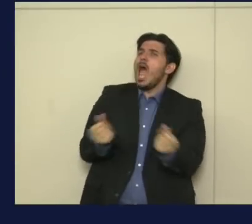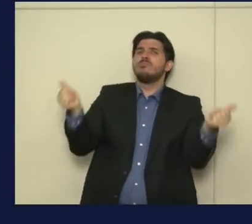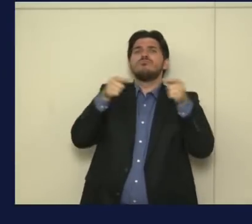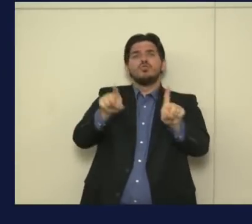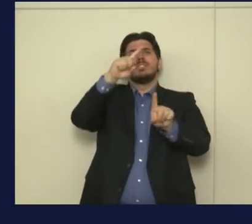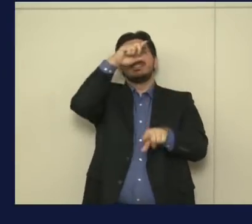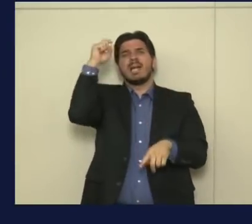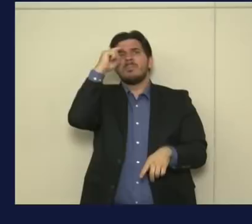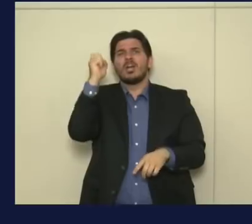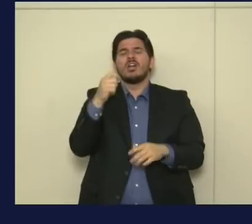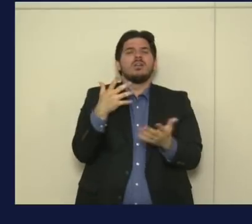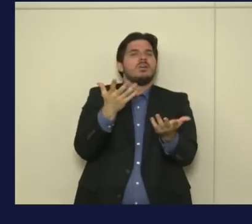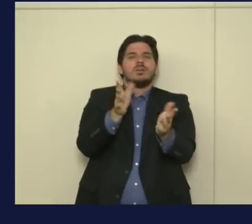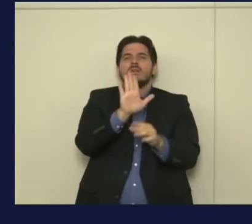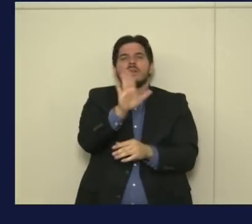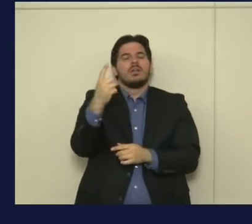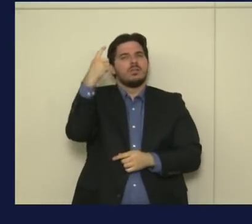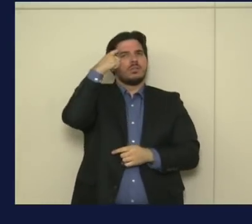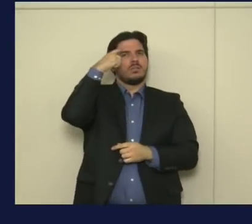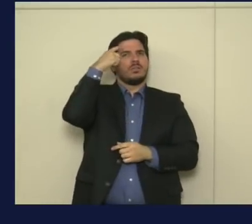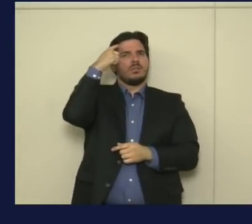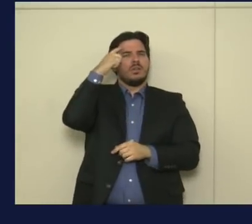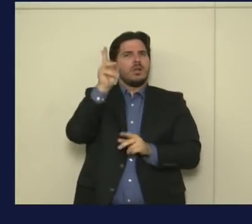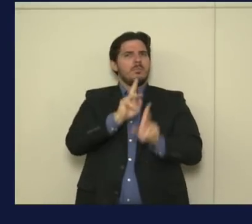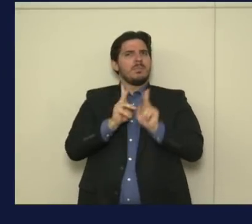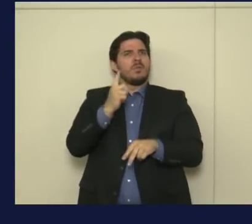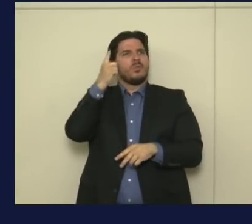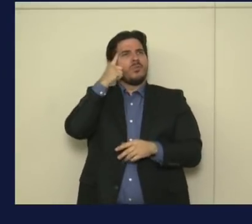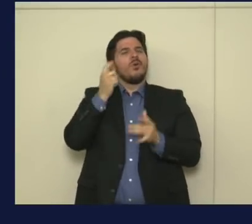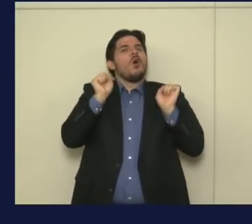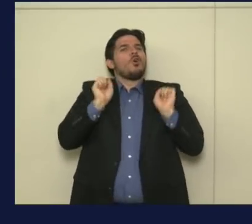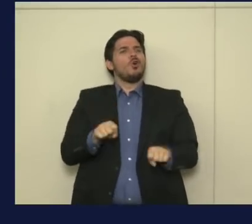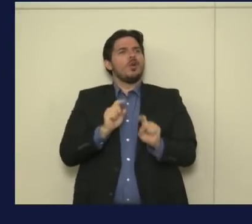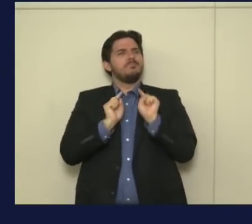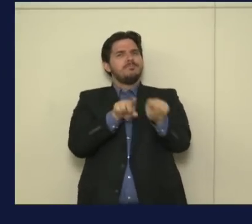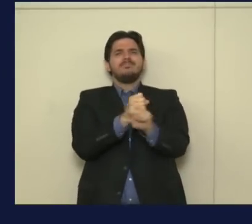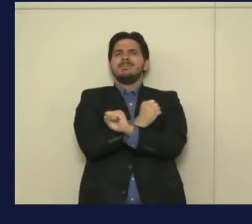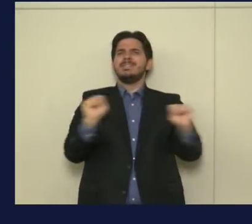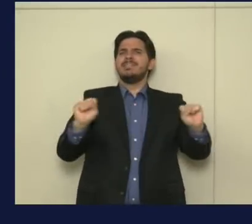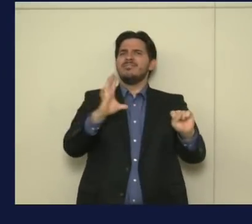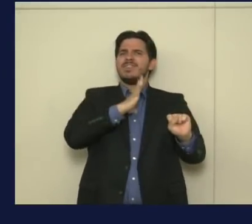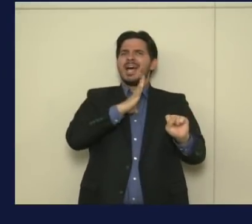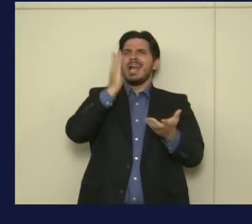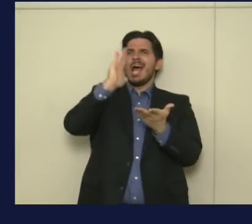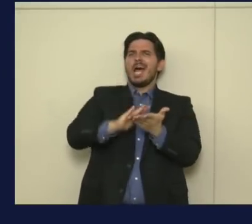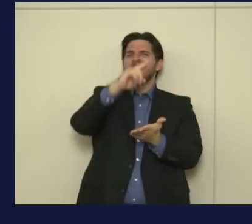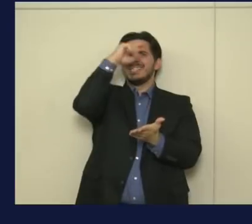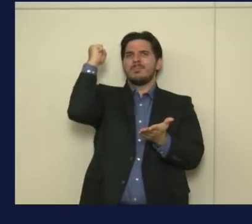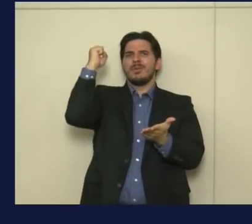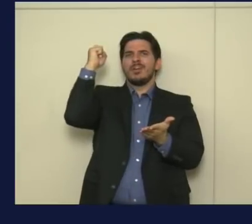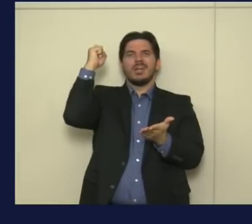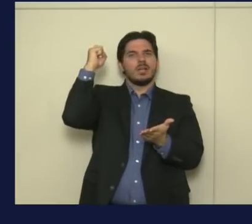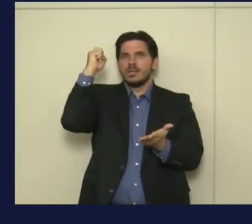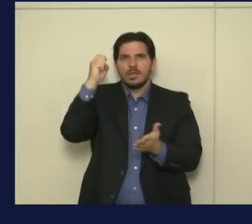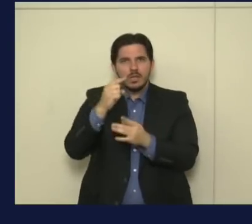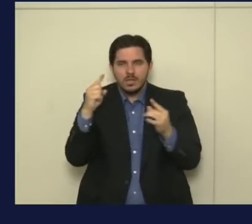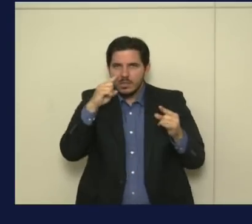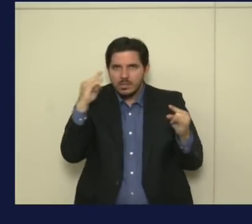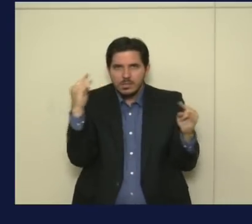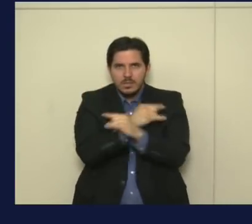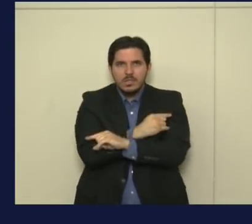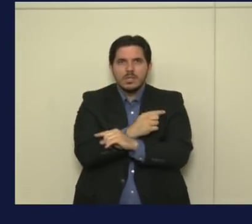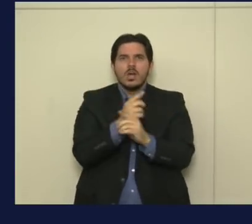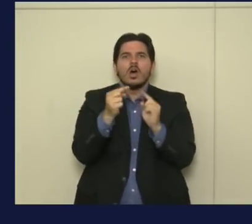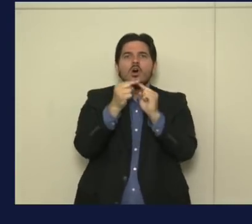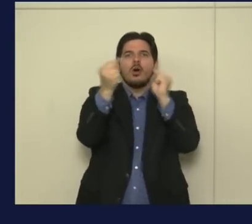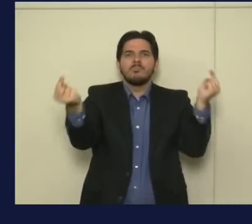summer, whatever it was that caused anyone to feel like it was safer, it created these problems